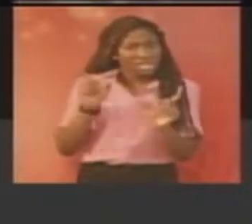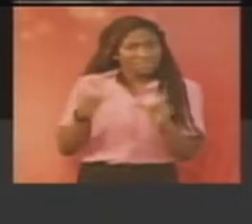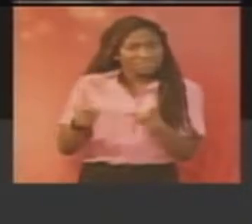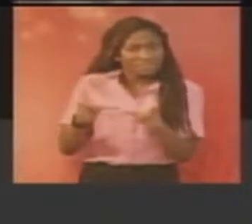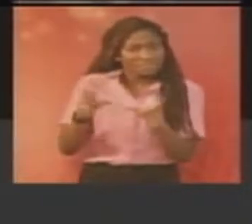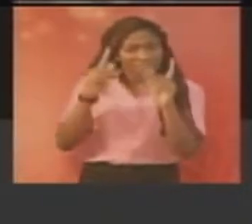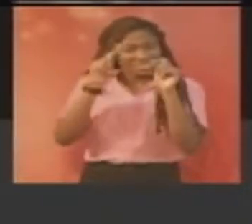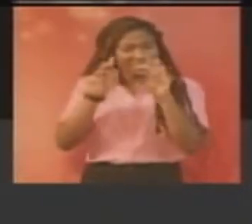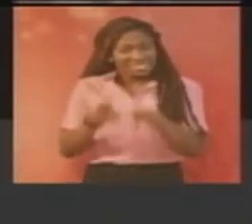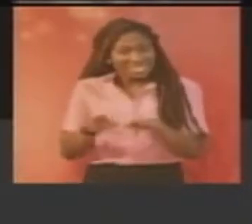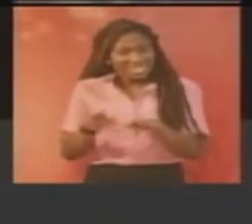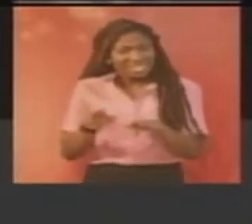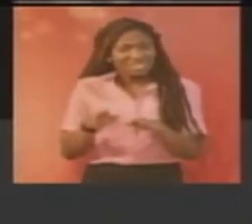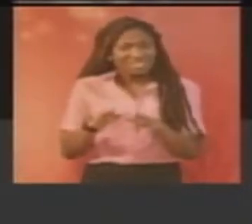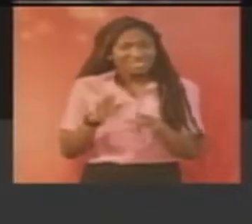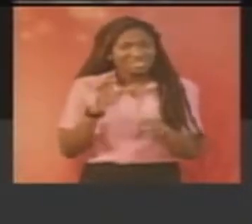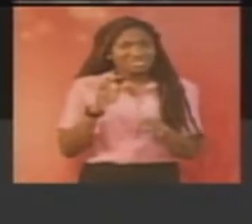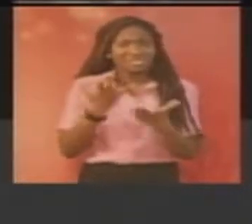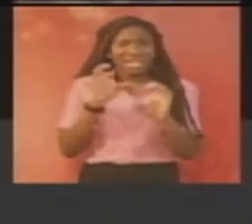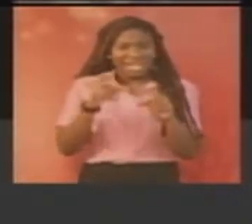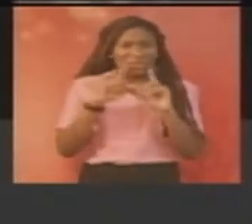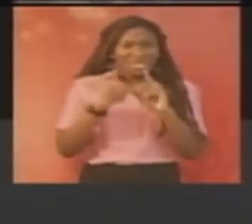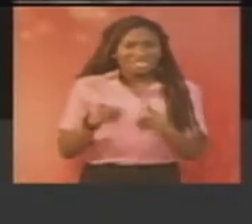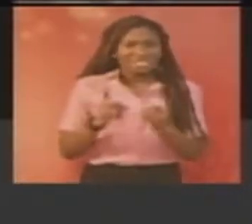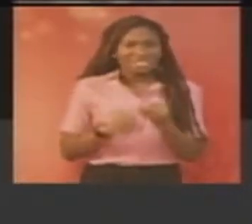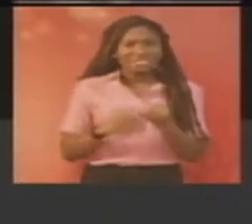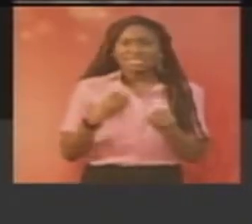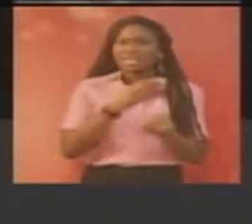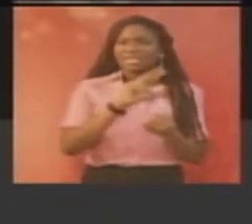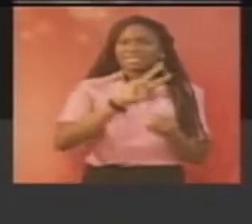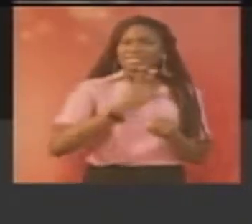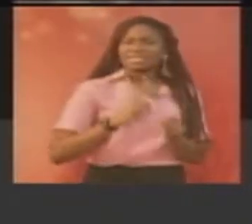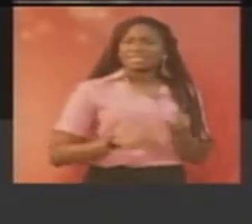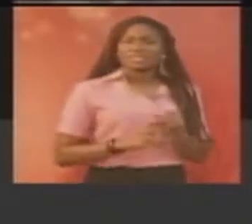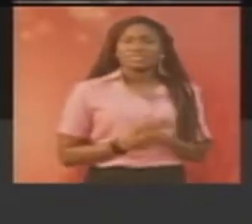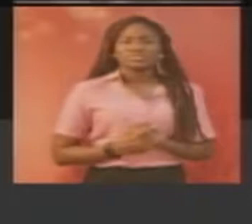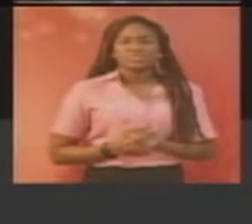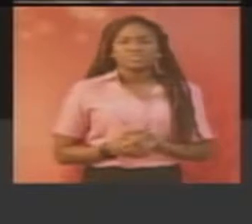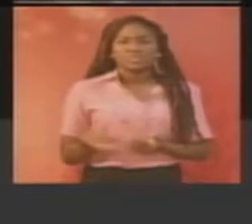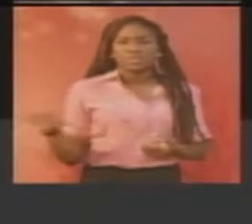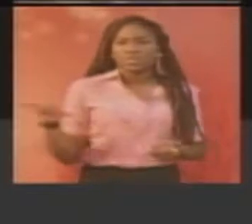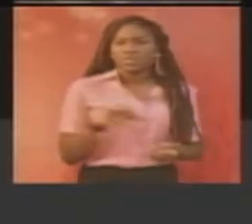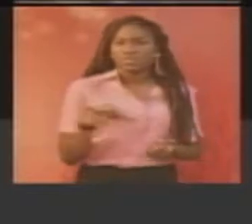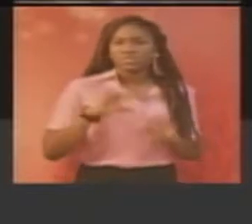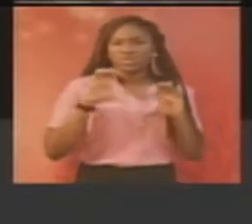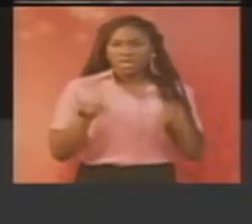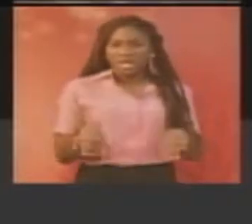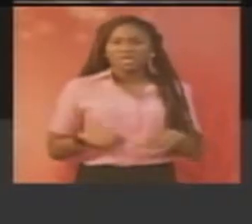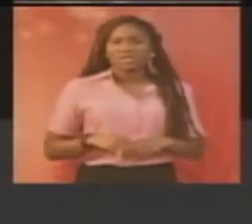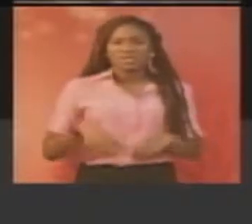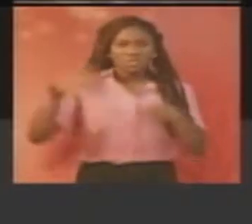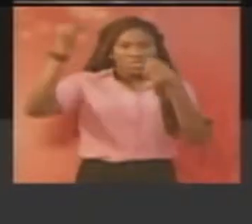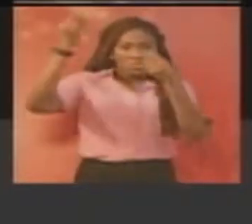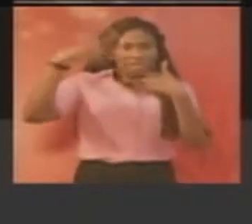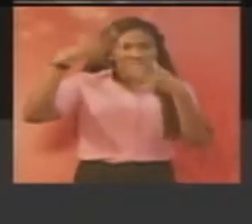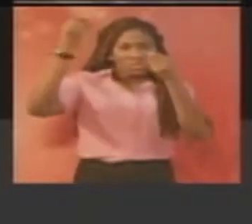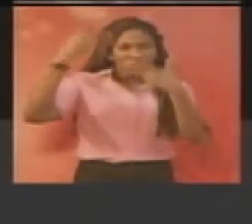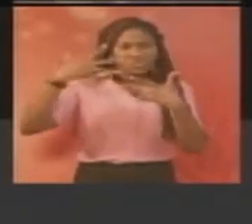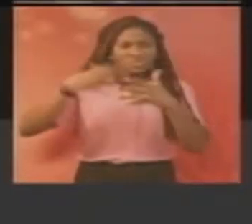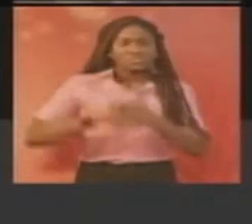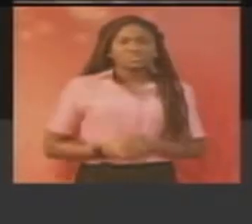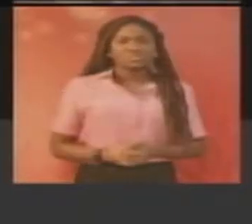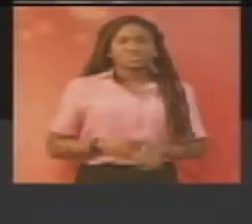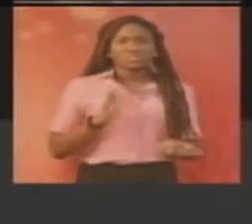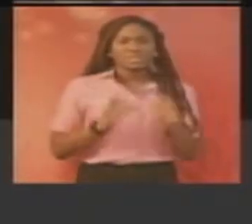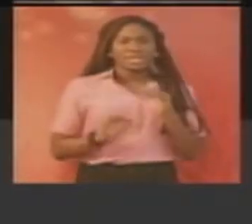and that sort of thing? Could you answer that? And secondly, could you also give us an update as to whether there's been